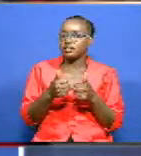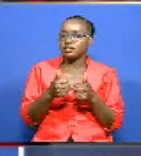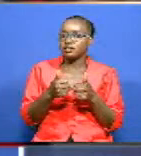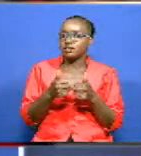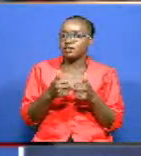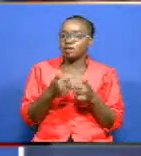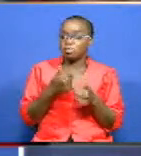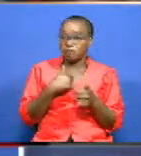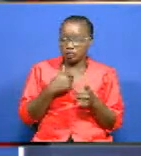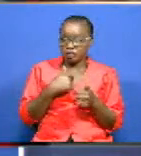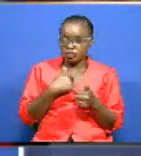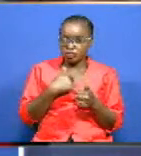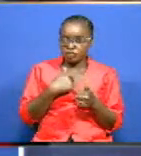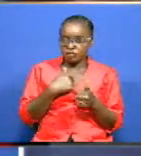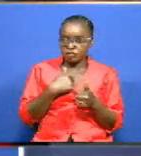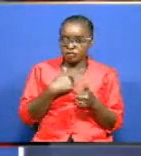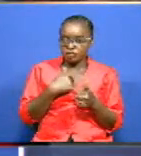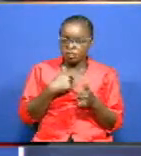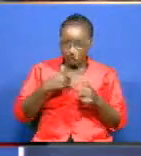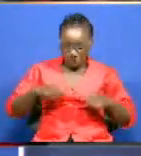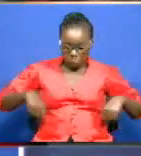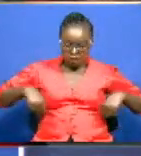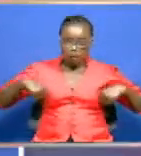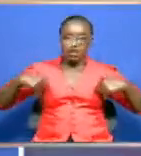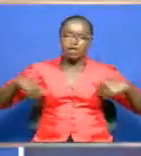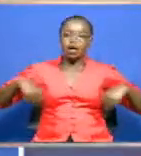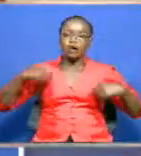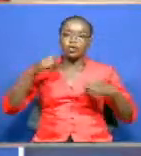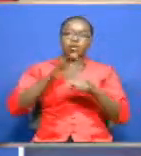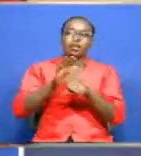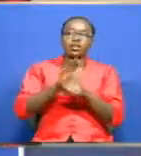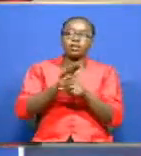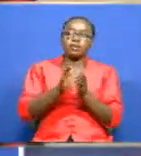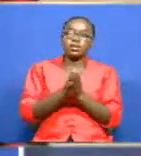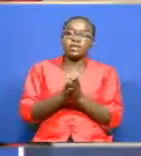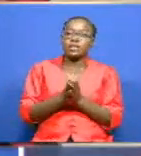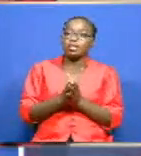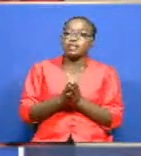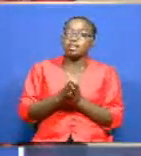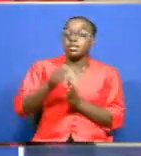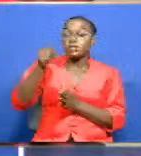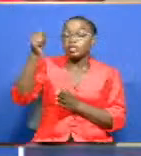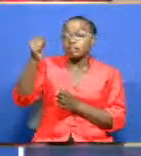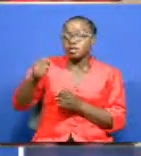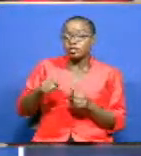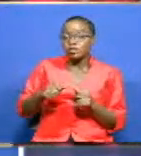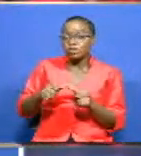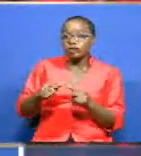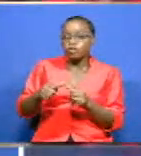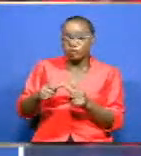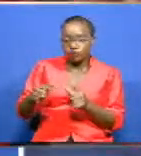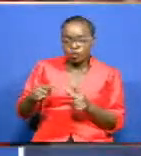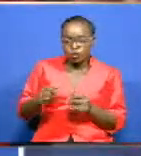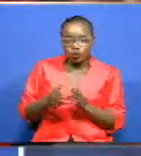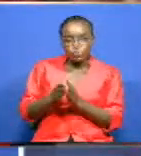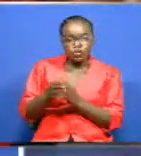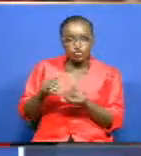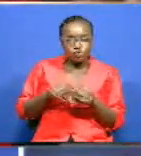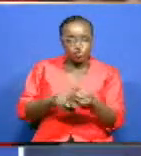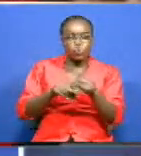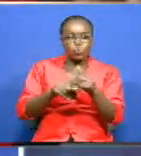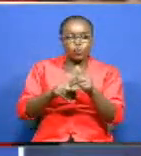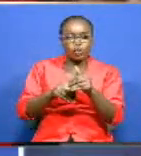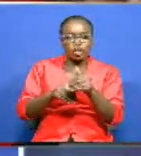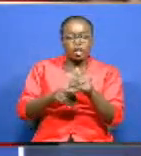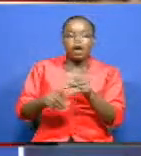I draw enormous pride. He challenged the judiciary to continue upholding the rule of law.